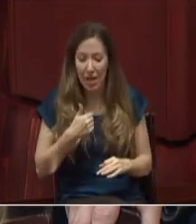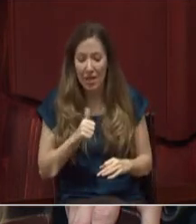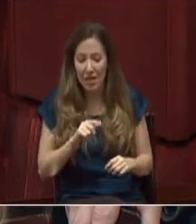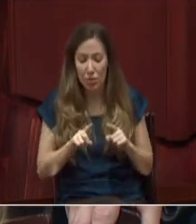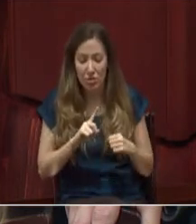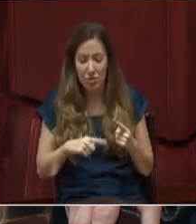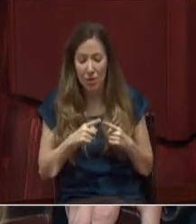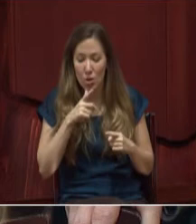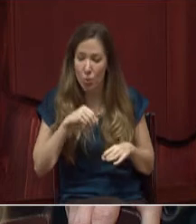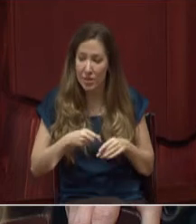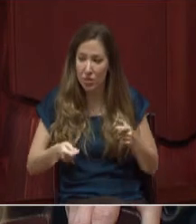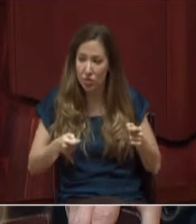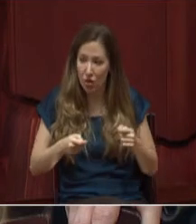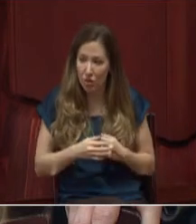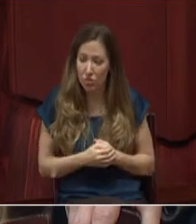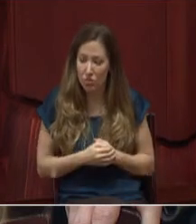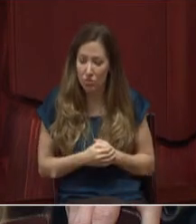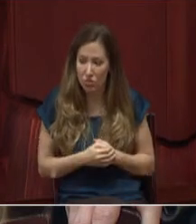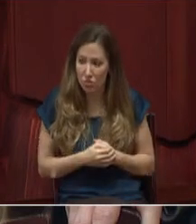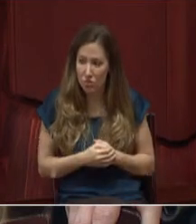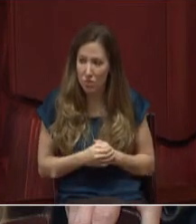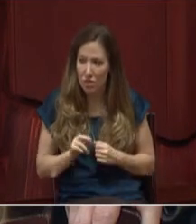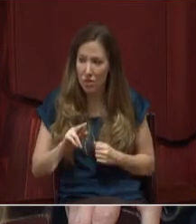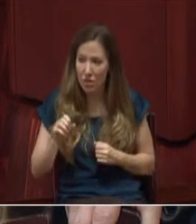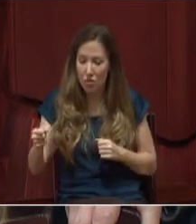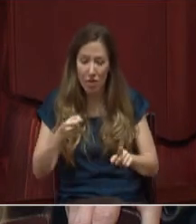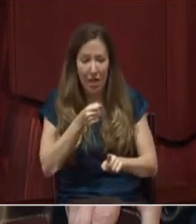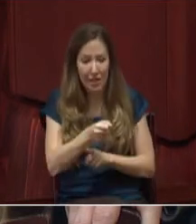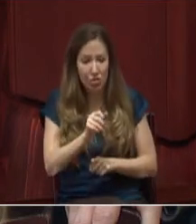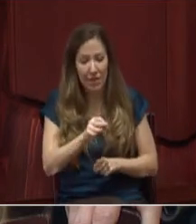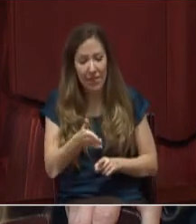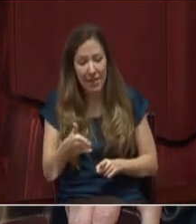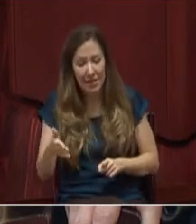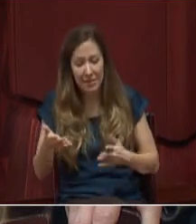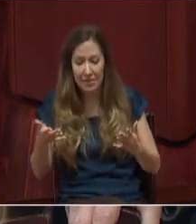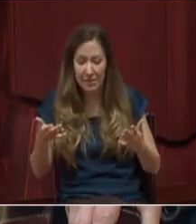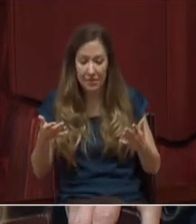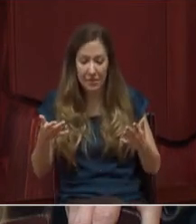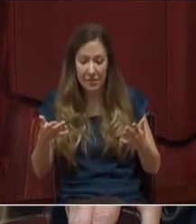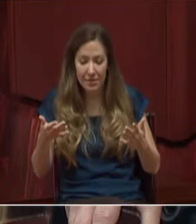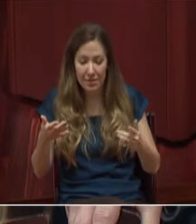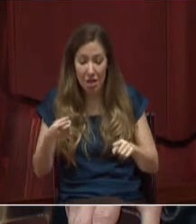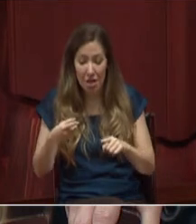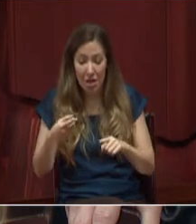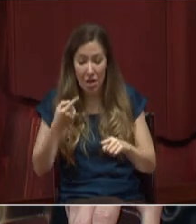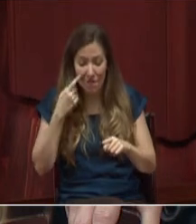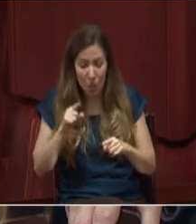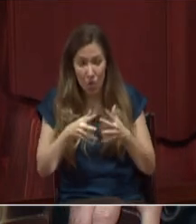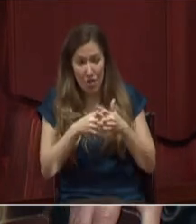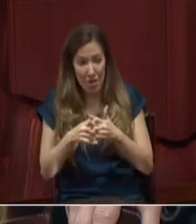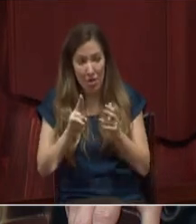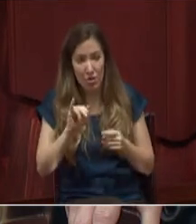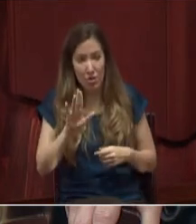charge. The reallocation of things coming off the Defense Department production line for American units were